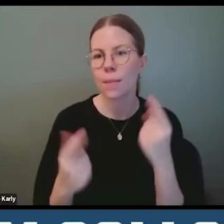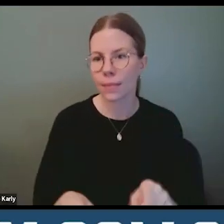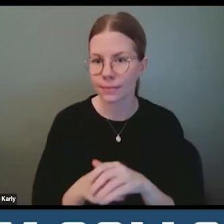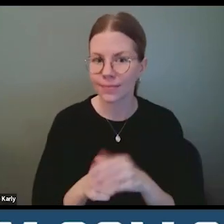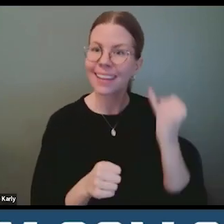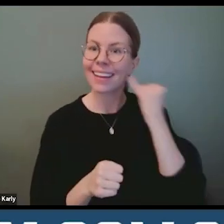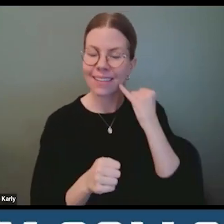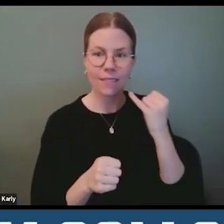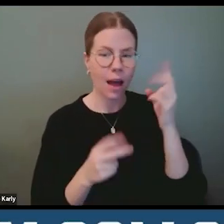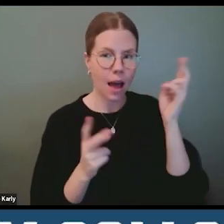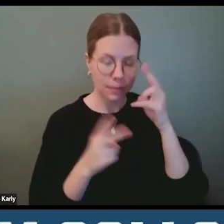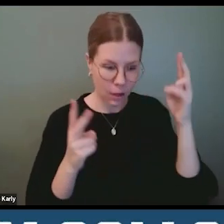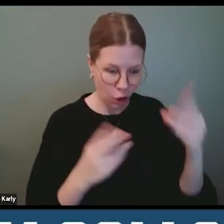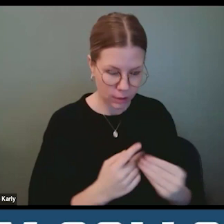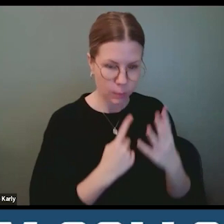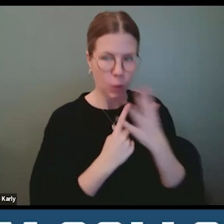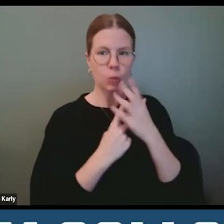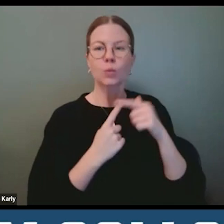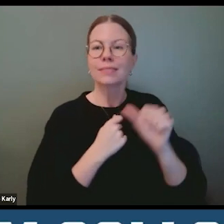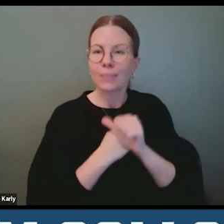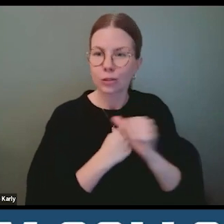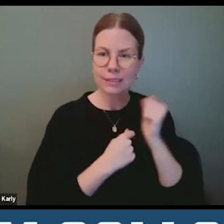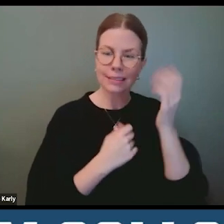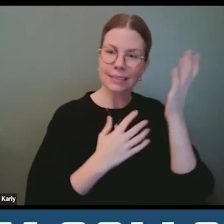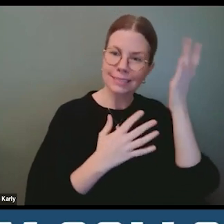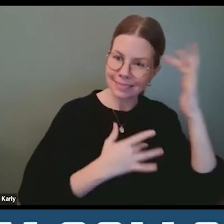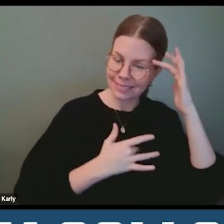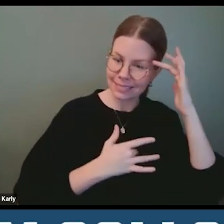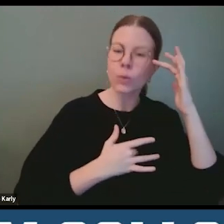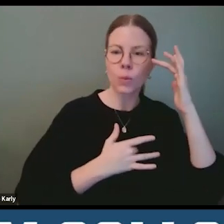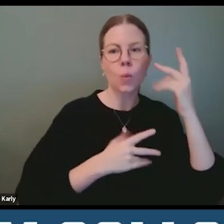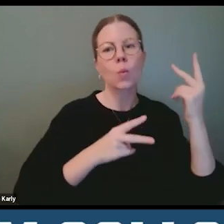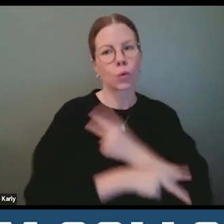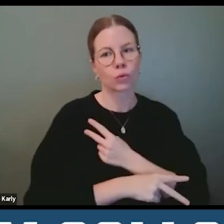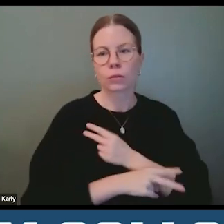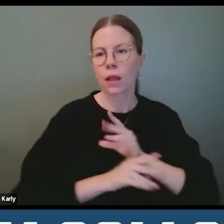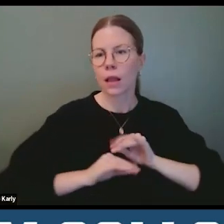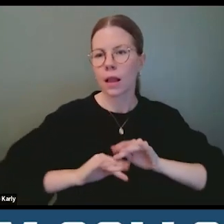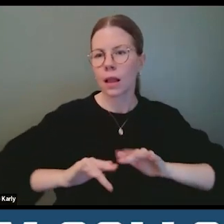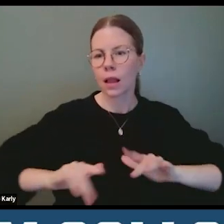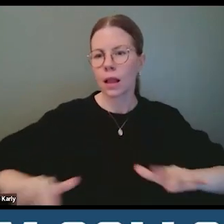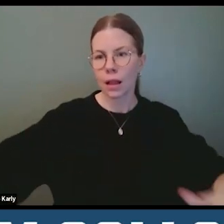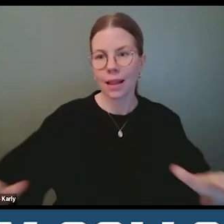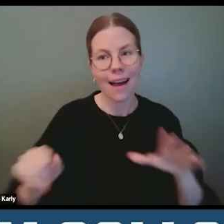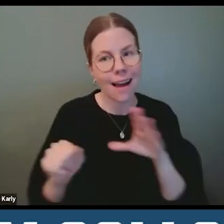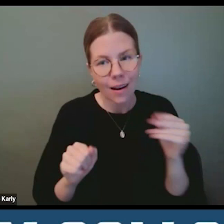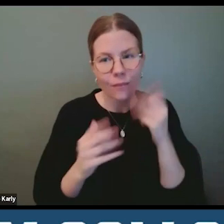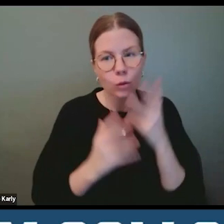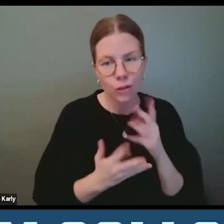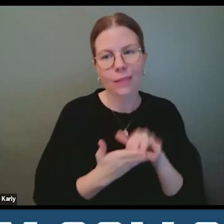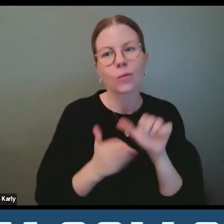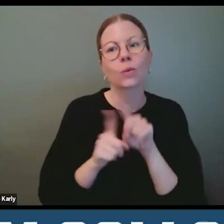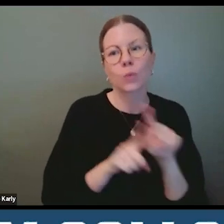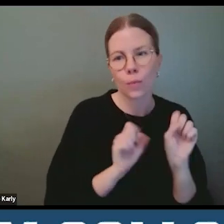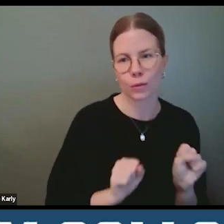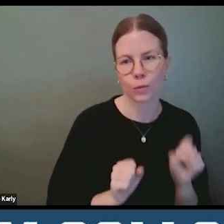be an accidental exposure to a dangerous, contagious pathogen. And unfortunately, that's also quite possible. That is